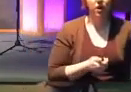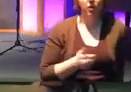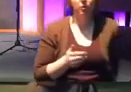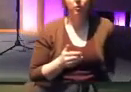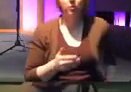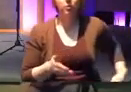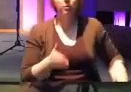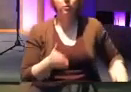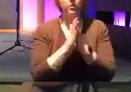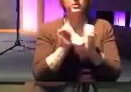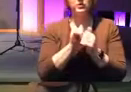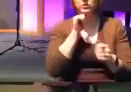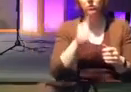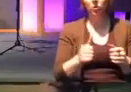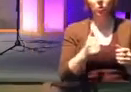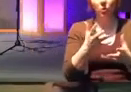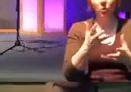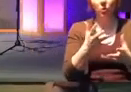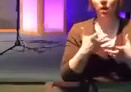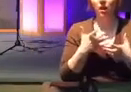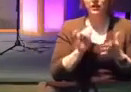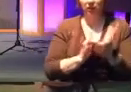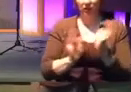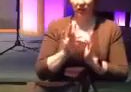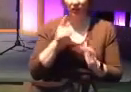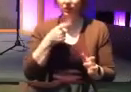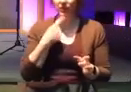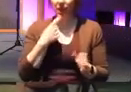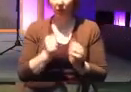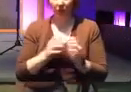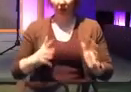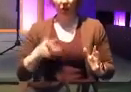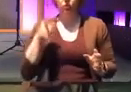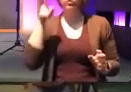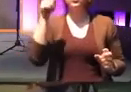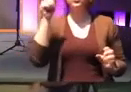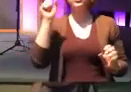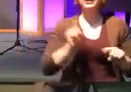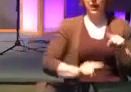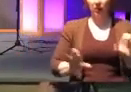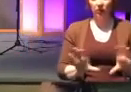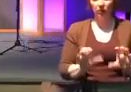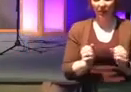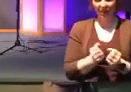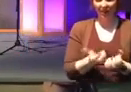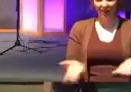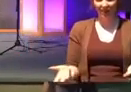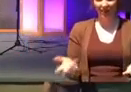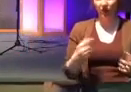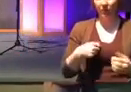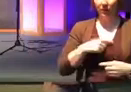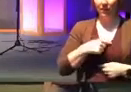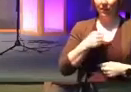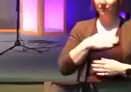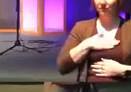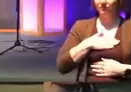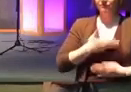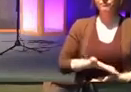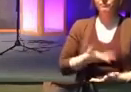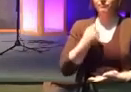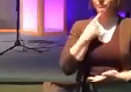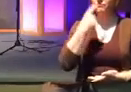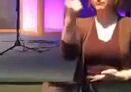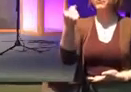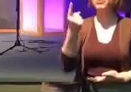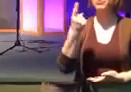not desire, Jesus, you said that without you we can do nothing. We acknowledge that, we confess that today, that